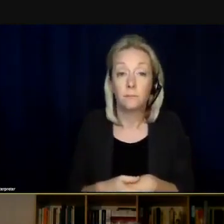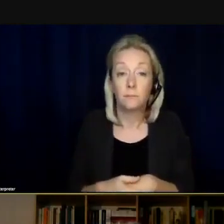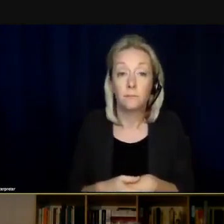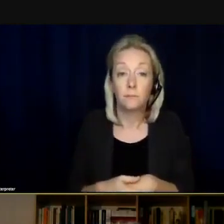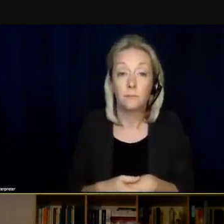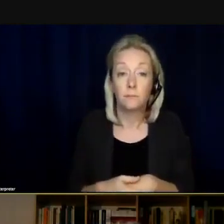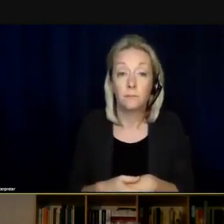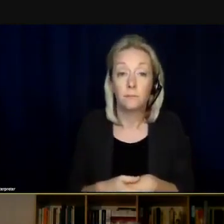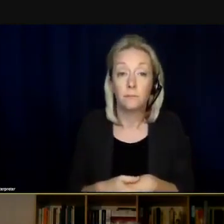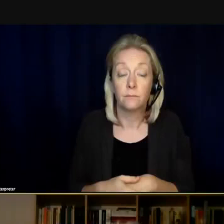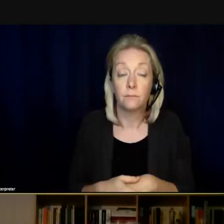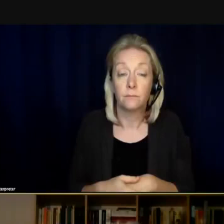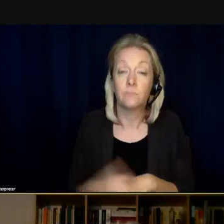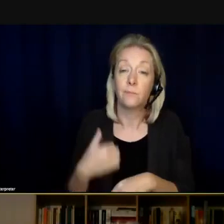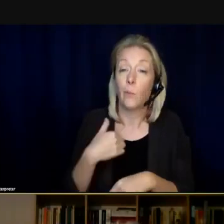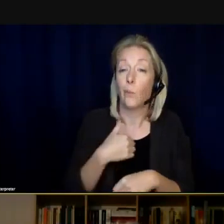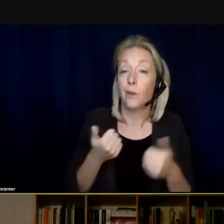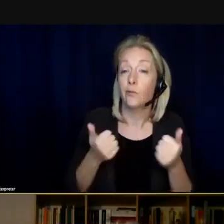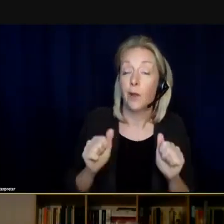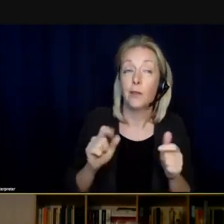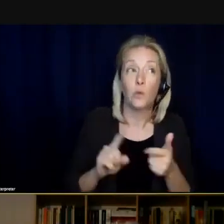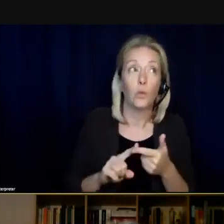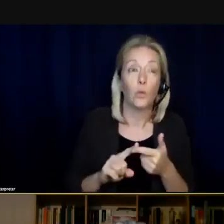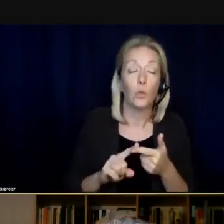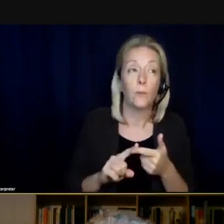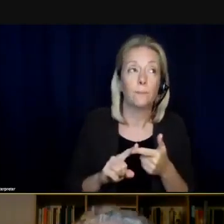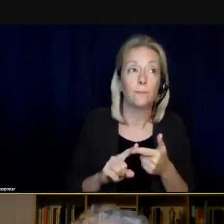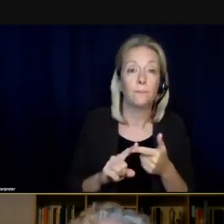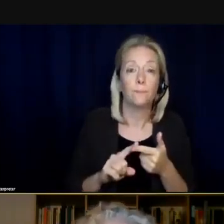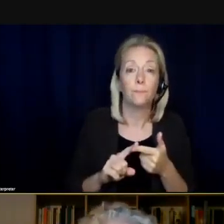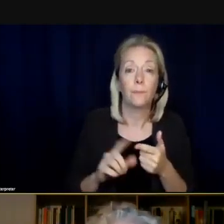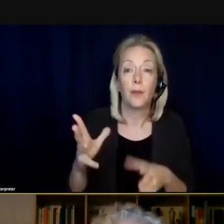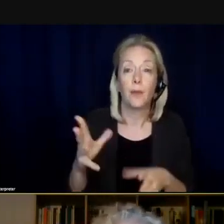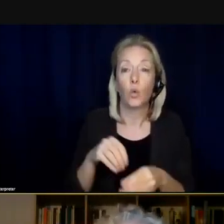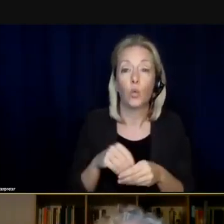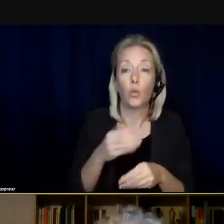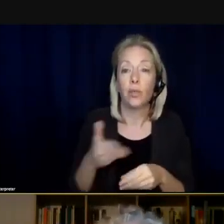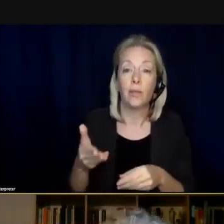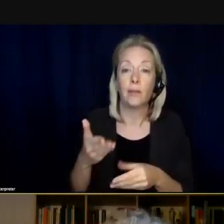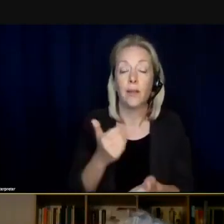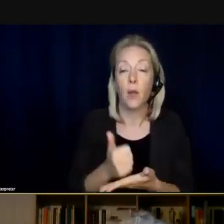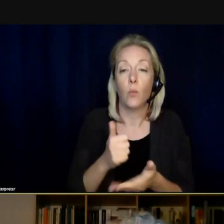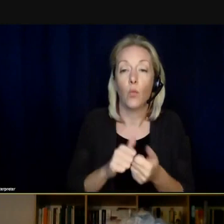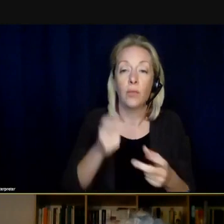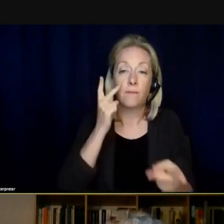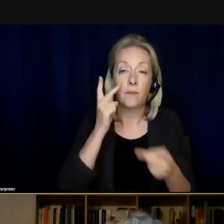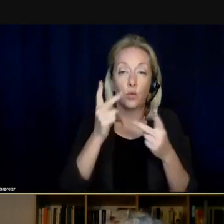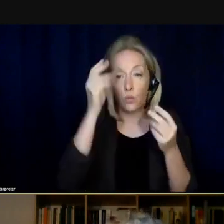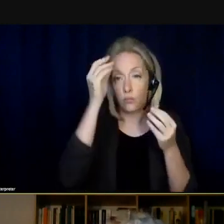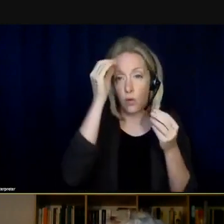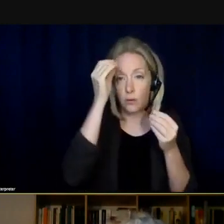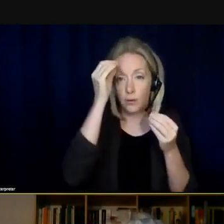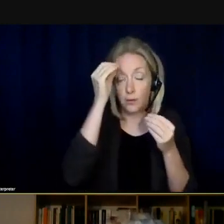include elements that help with visual processing, because that's important for